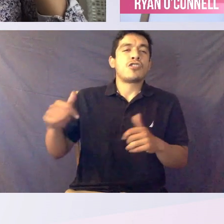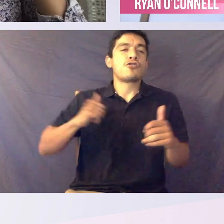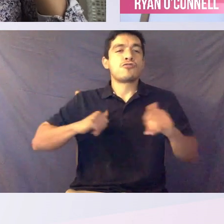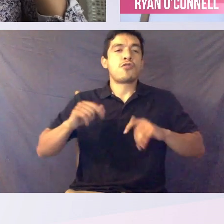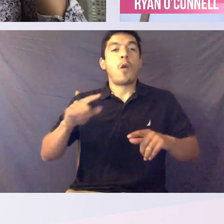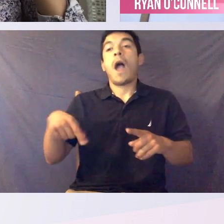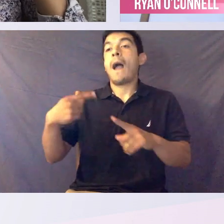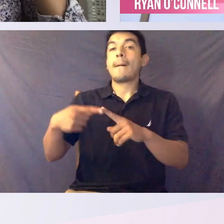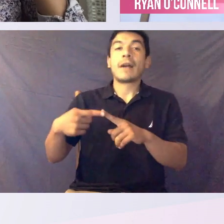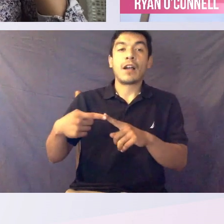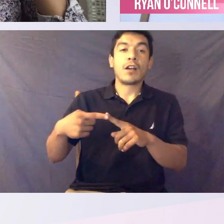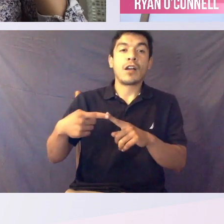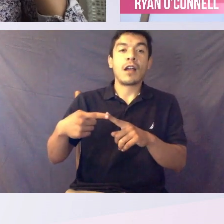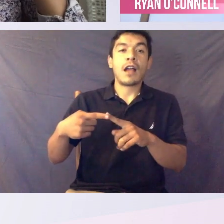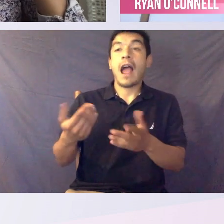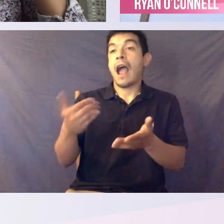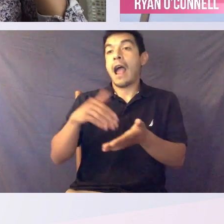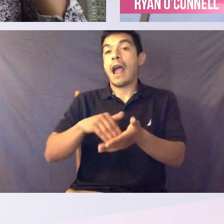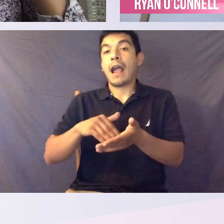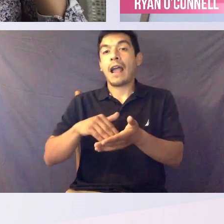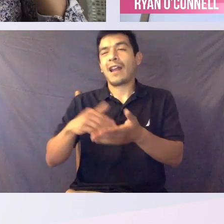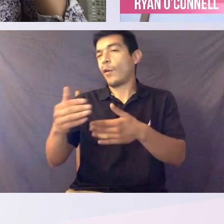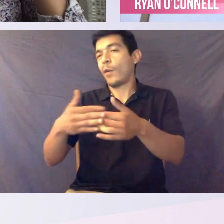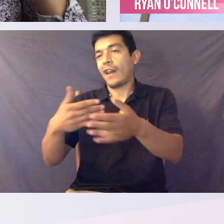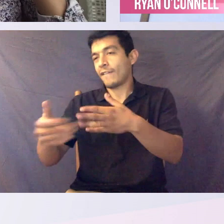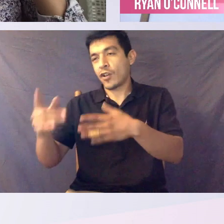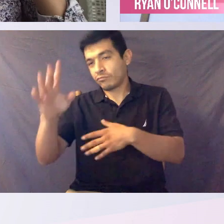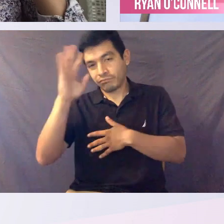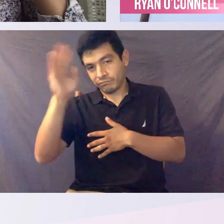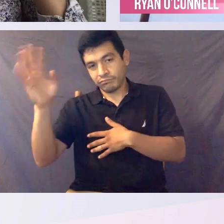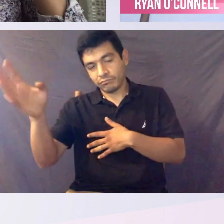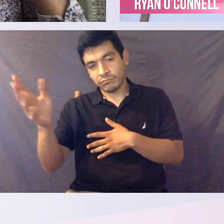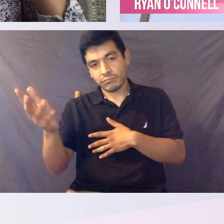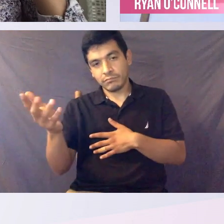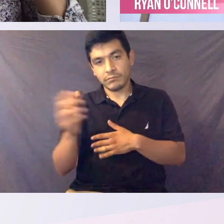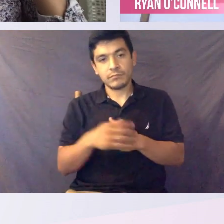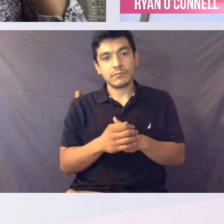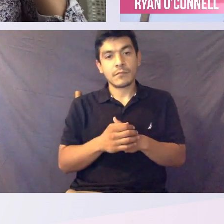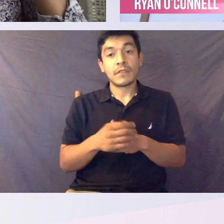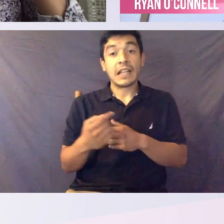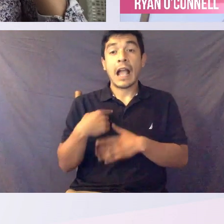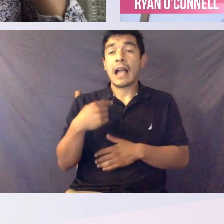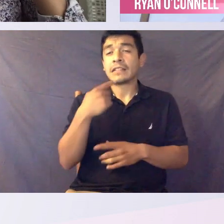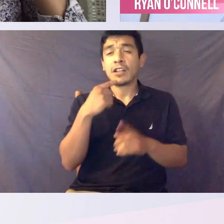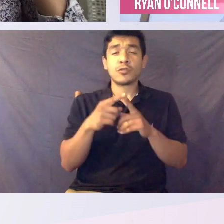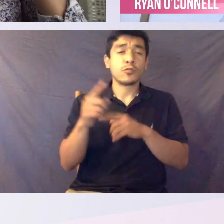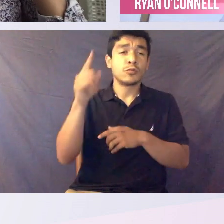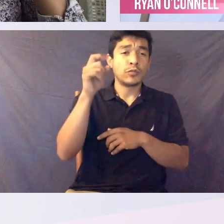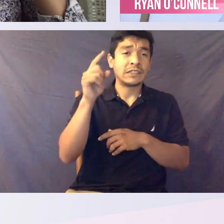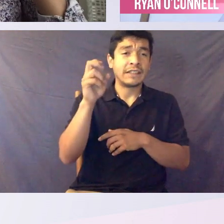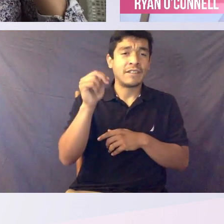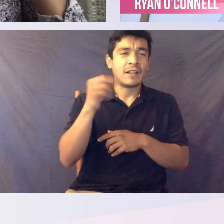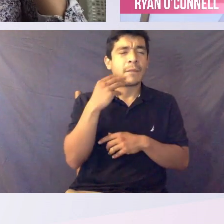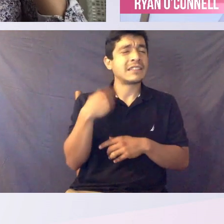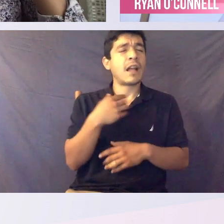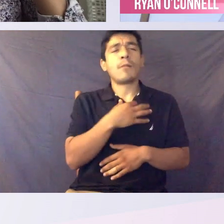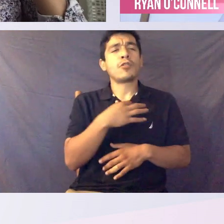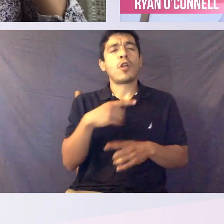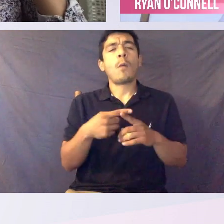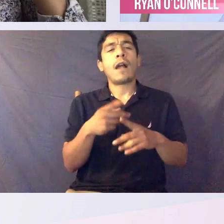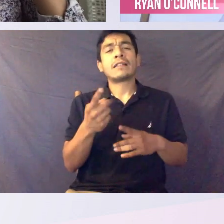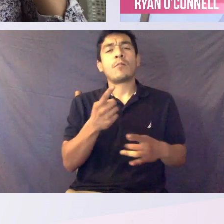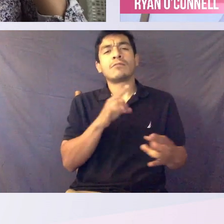about, again, fill in the blank. So I say that to you, Stephen, because I'm curious, when you got that feedback, did